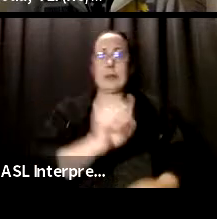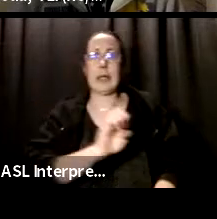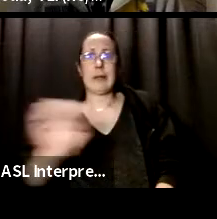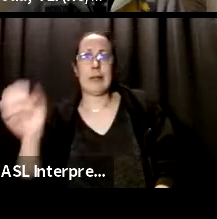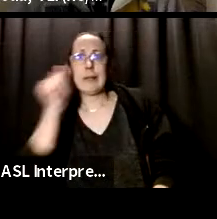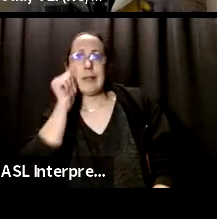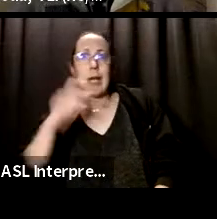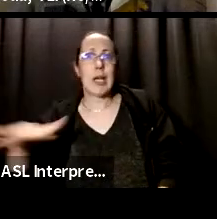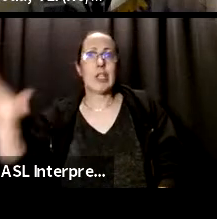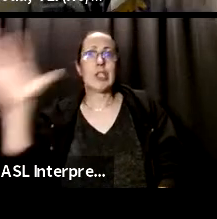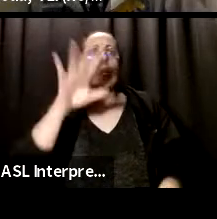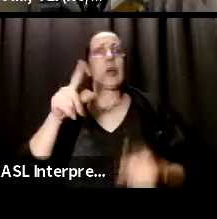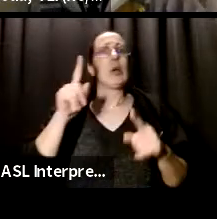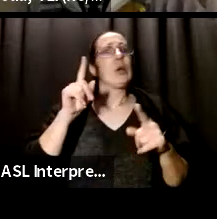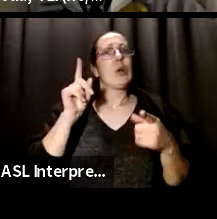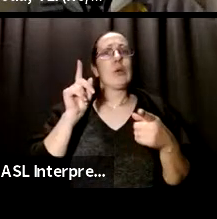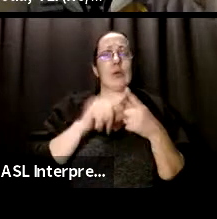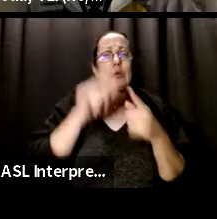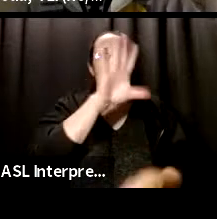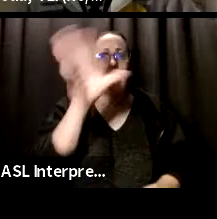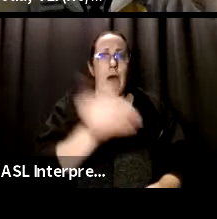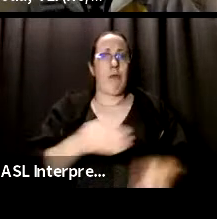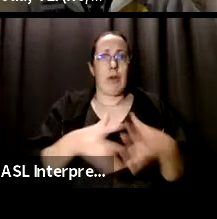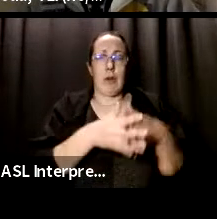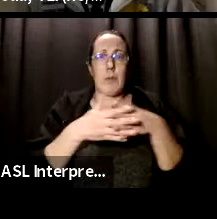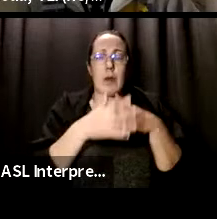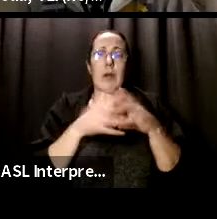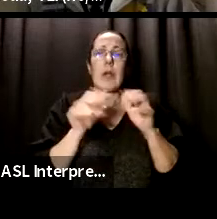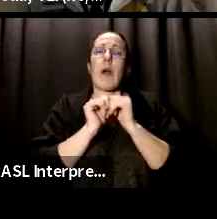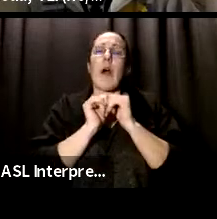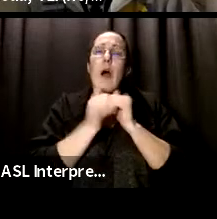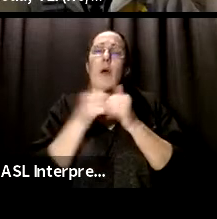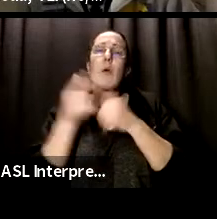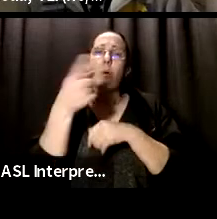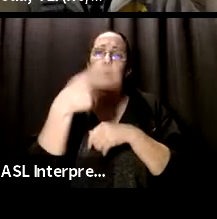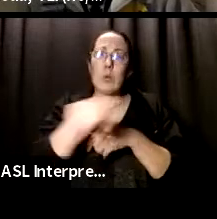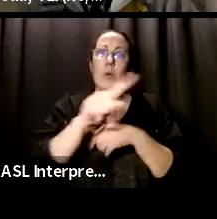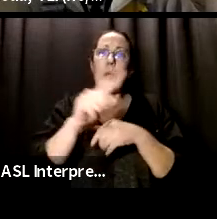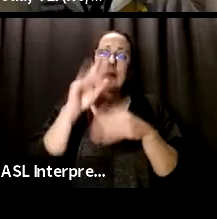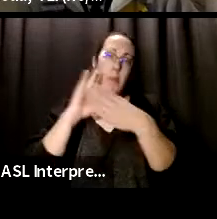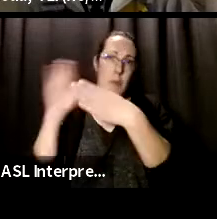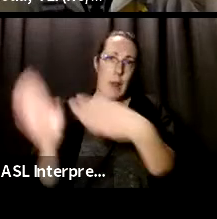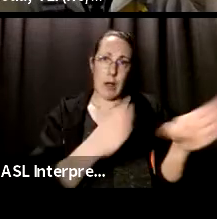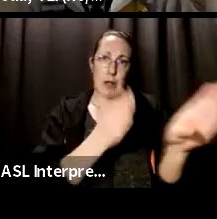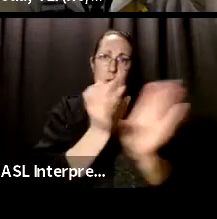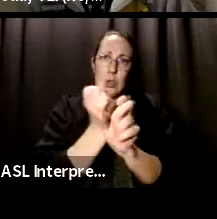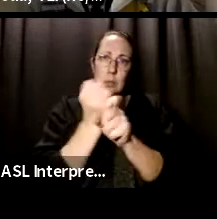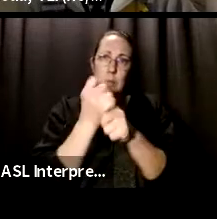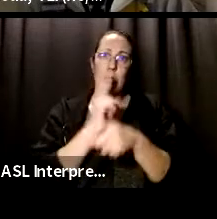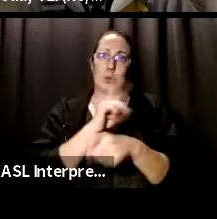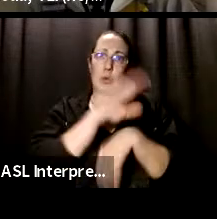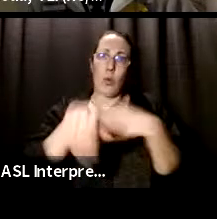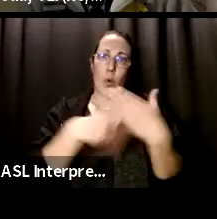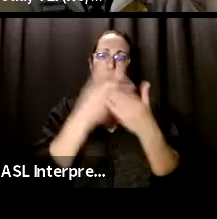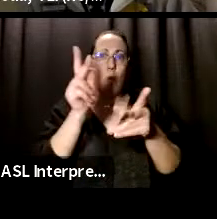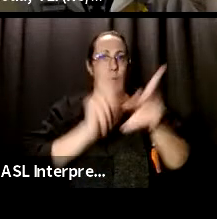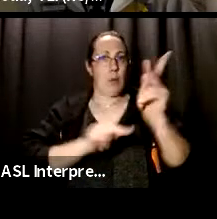African American? How are you guys strategizing to make sure the youth who live in the footprint are at the